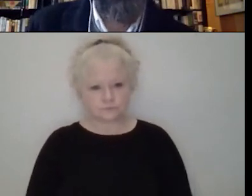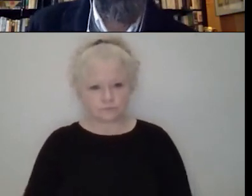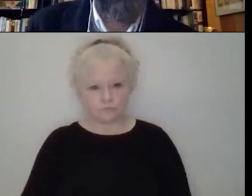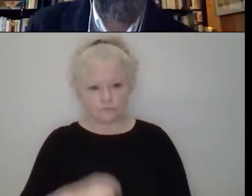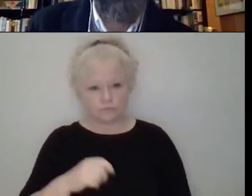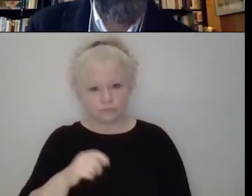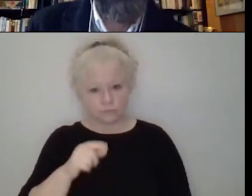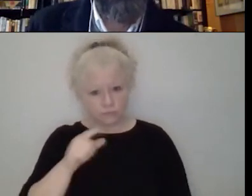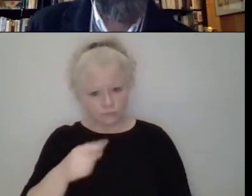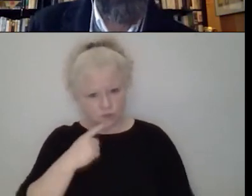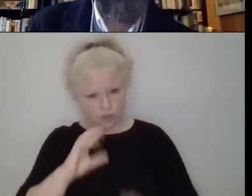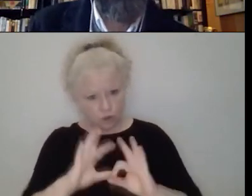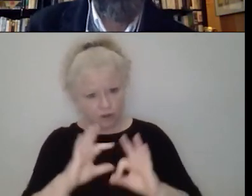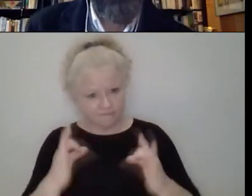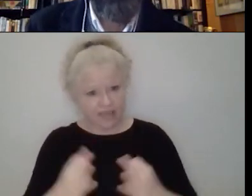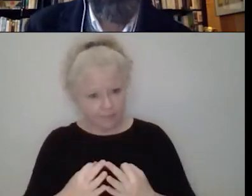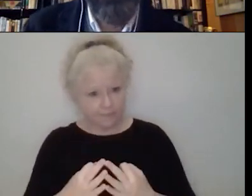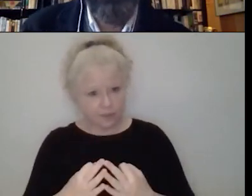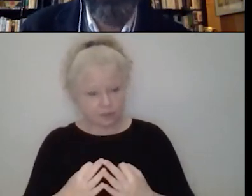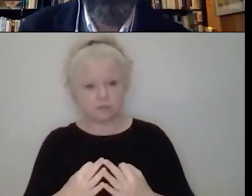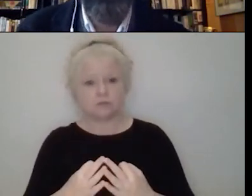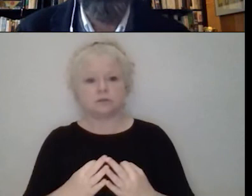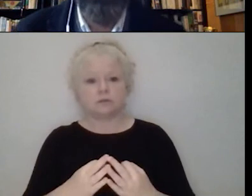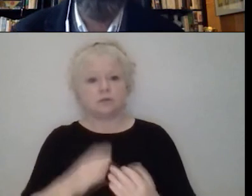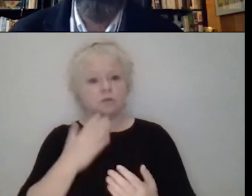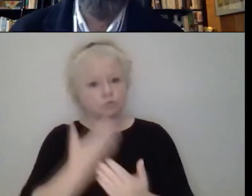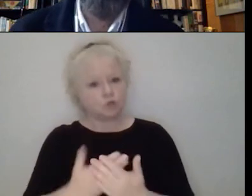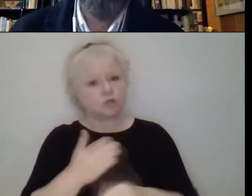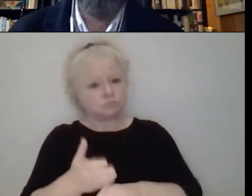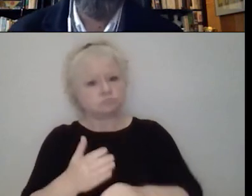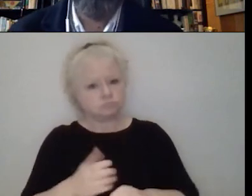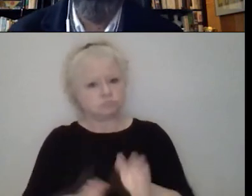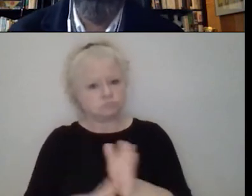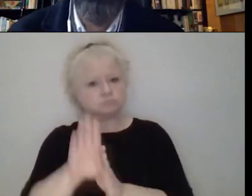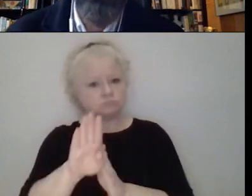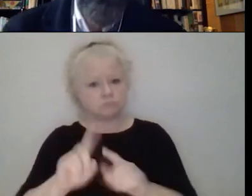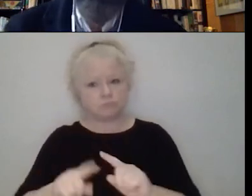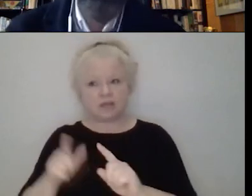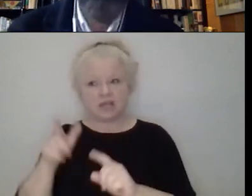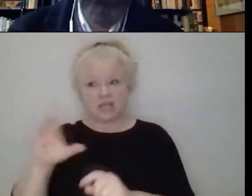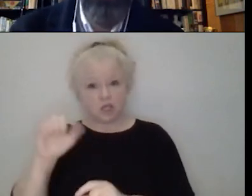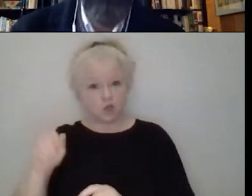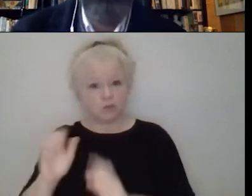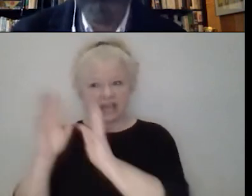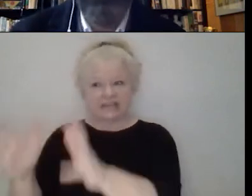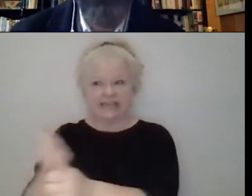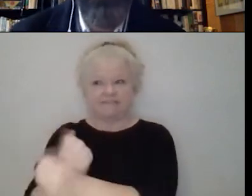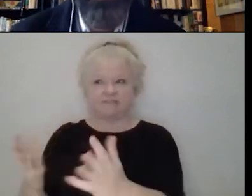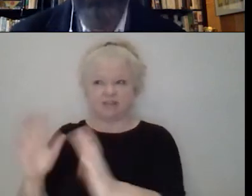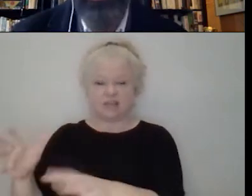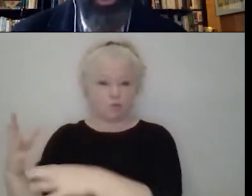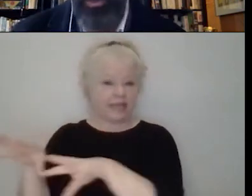family, who you had done, the family had done well for themselves, but then you had to like leave everything behind. Yeah, we left with